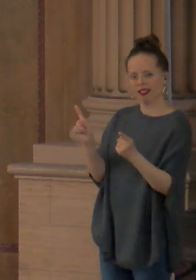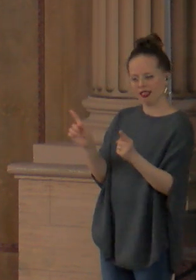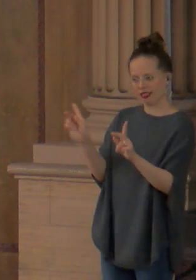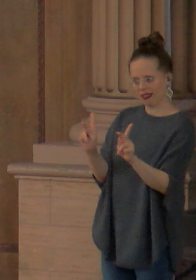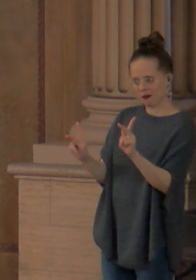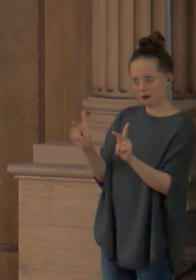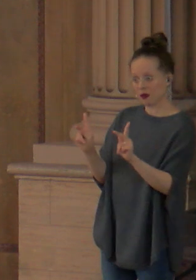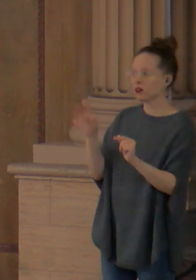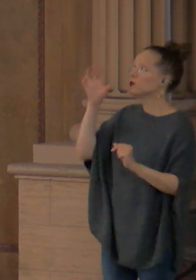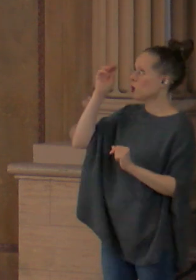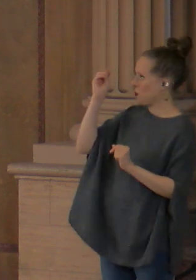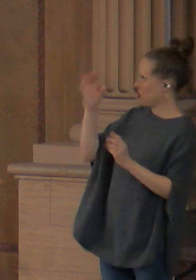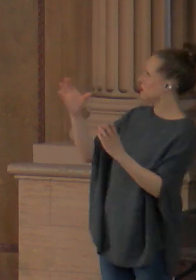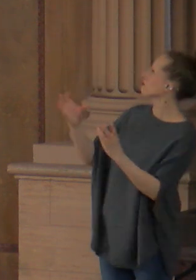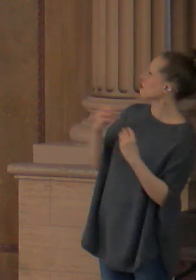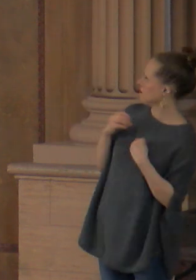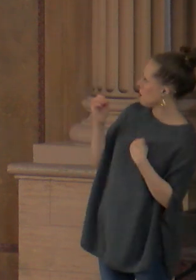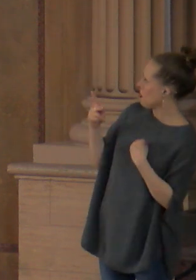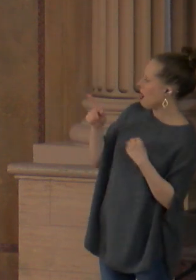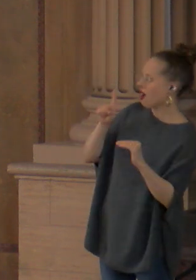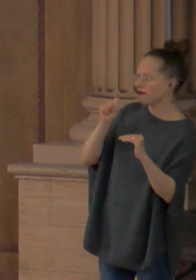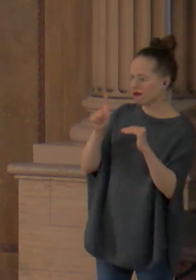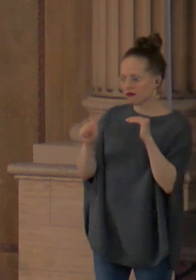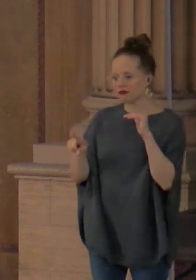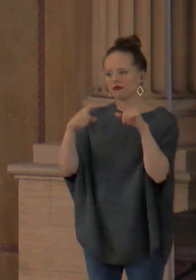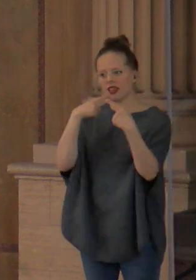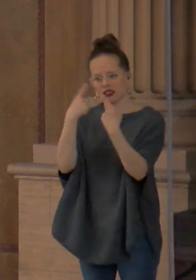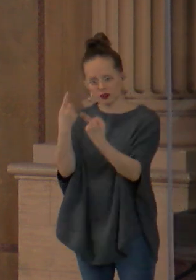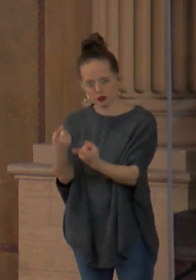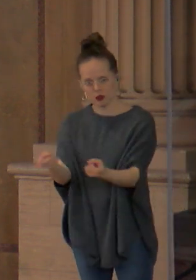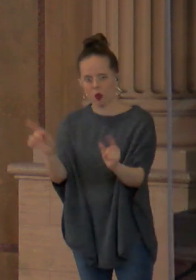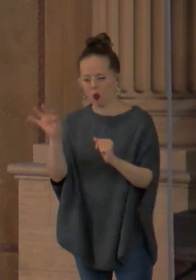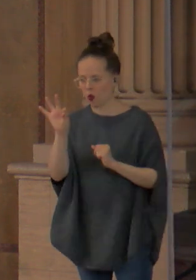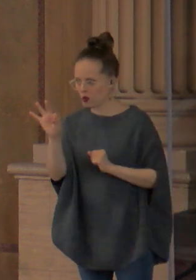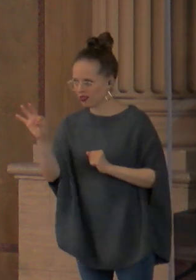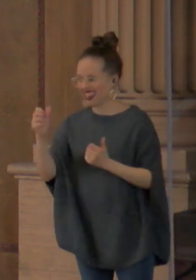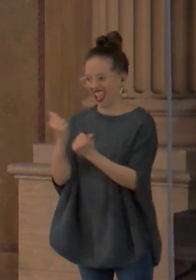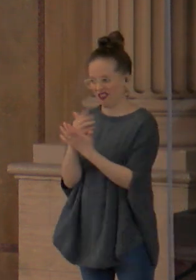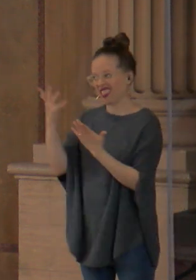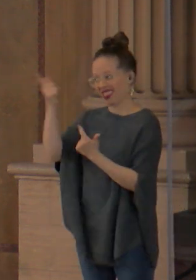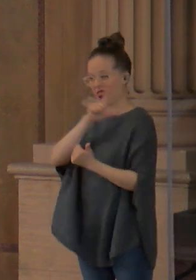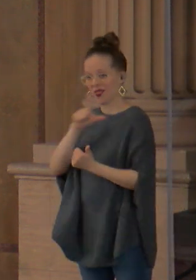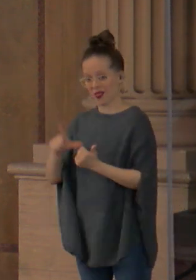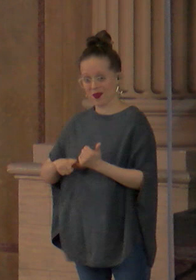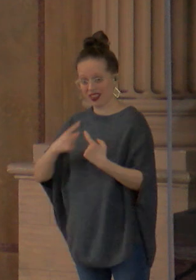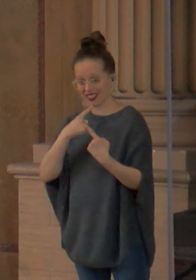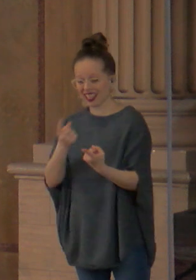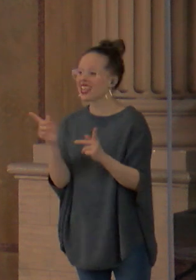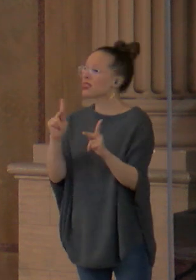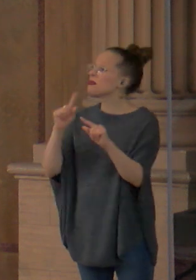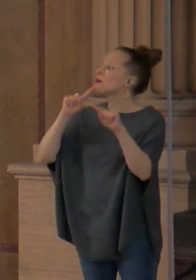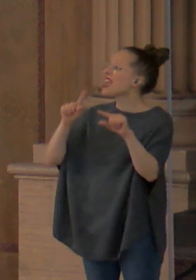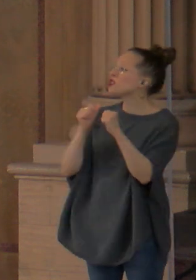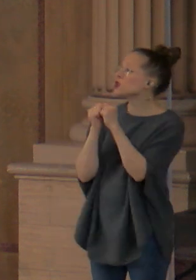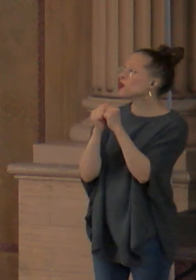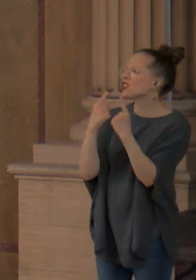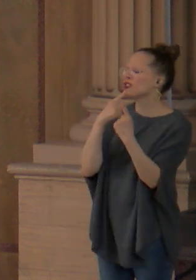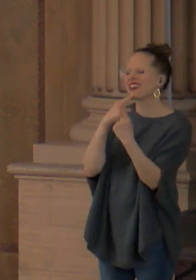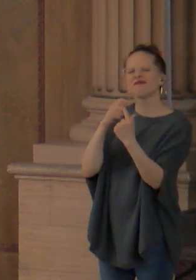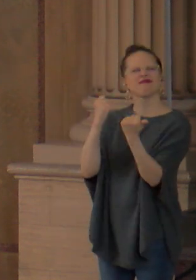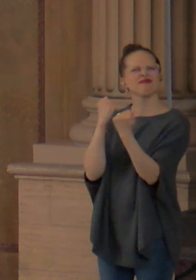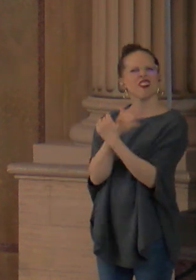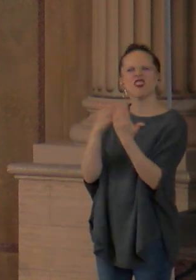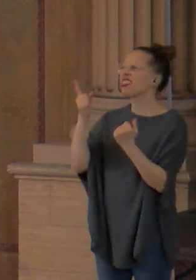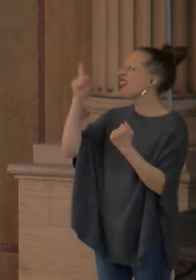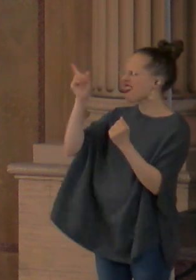of the people and set before them all the words that the Lord had commanded him. And the people answered together and said, All that the Lord has